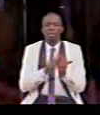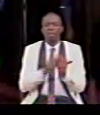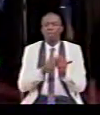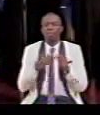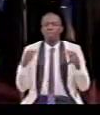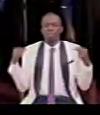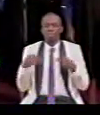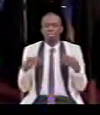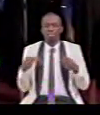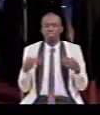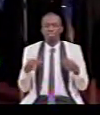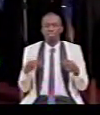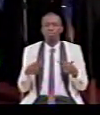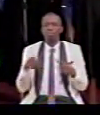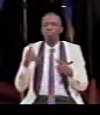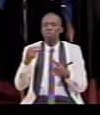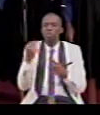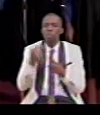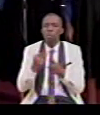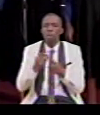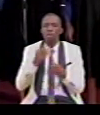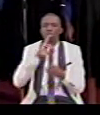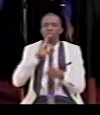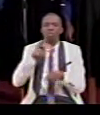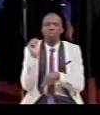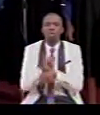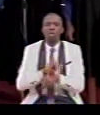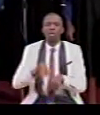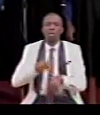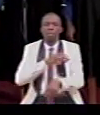pain. The Lord is walking mightily in me.